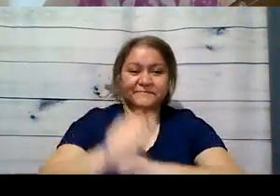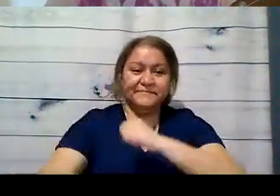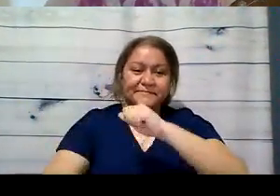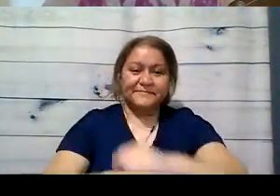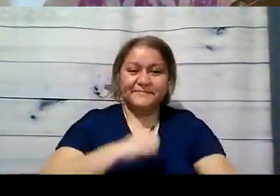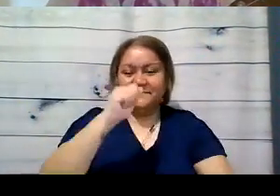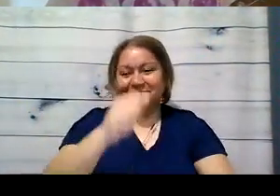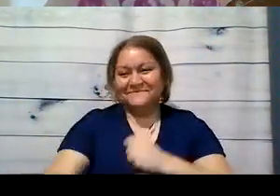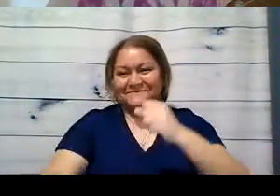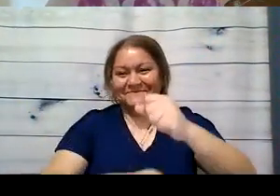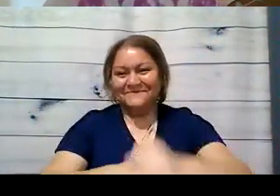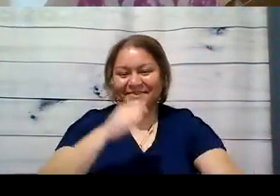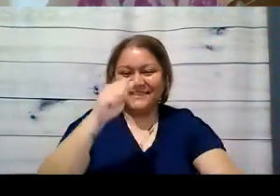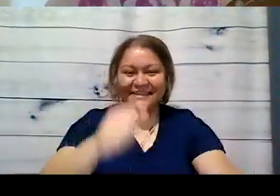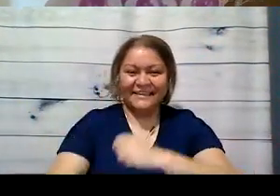Roly-poly,